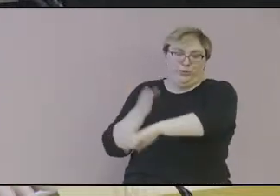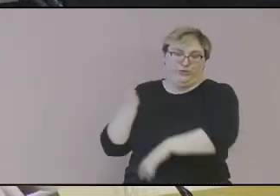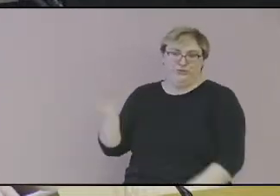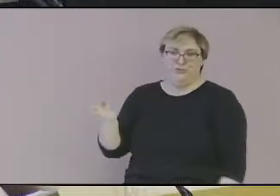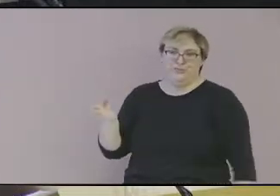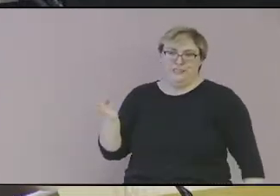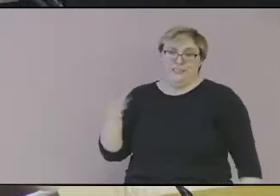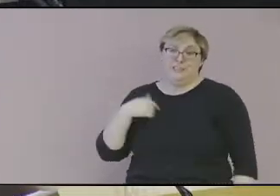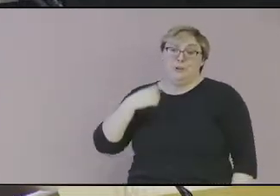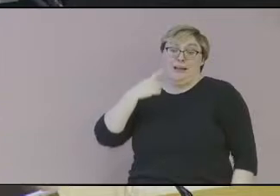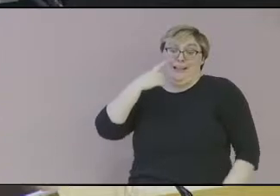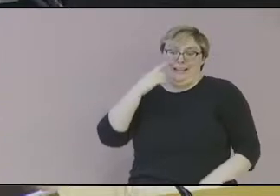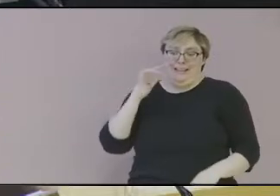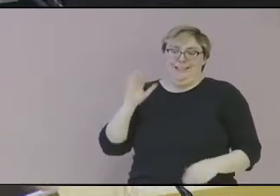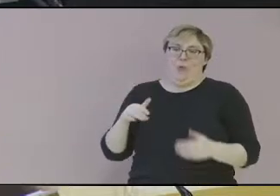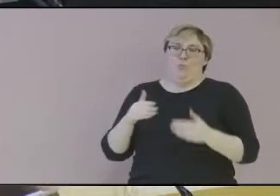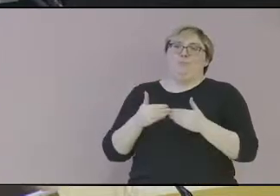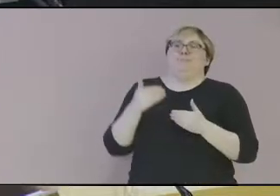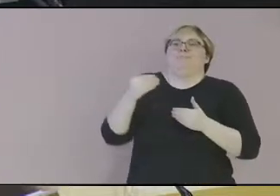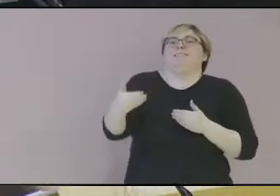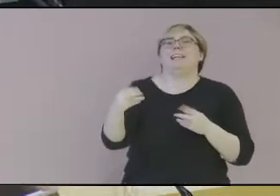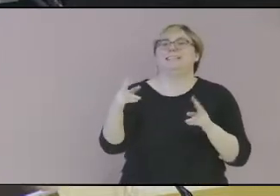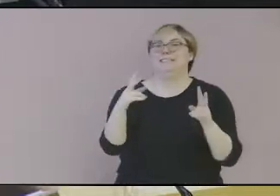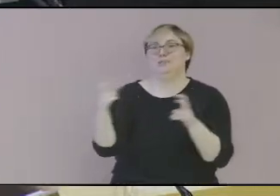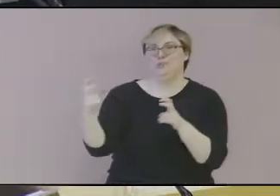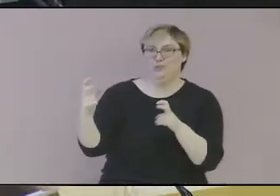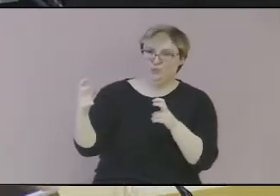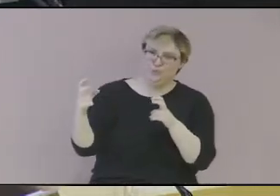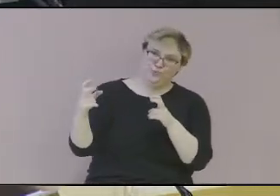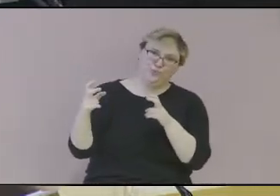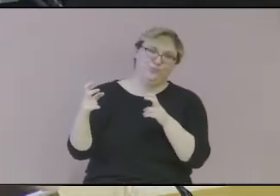next set of guidelines to come.